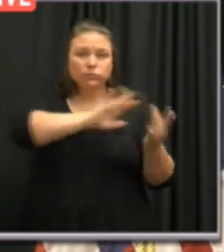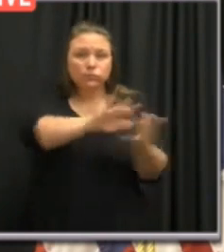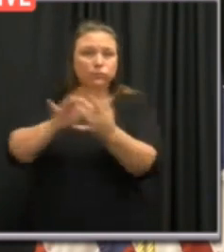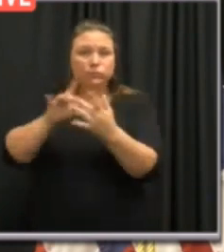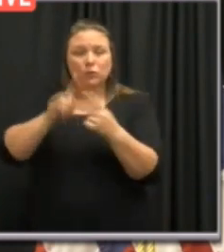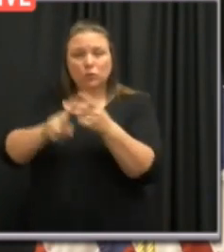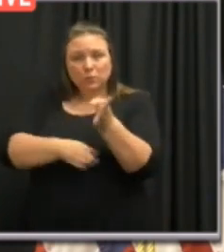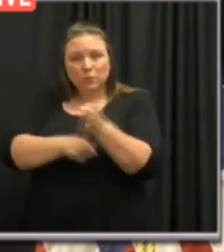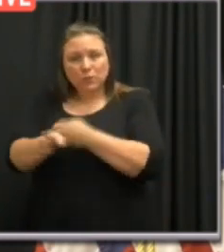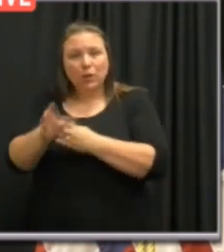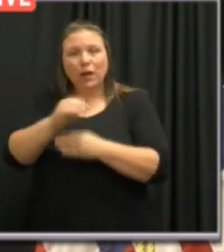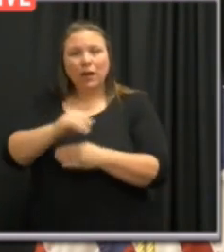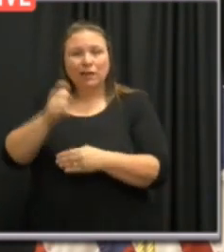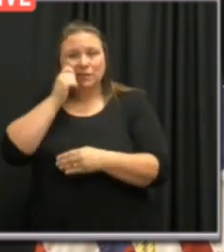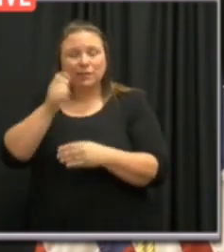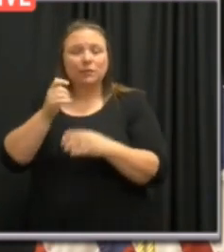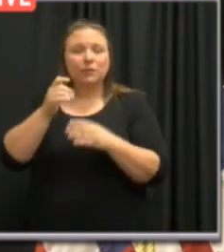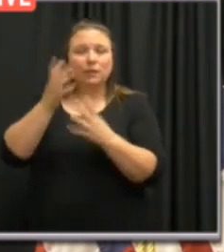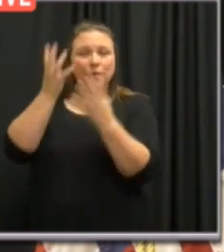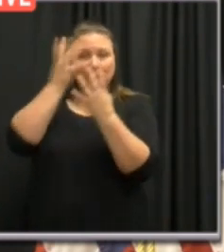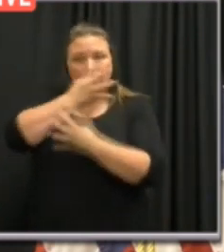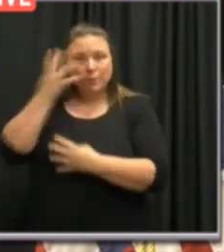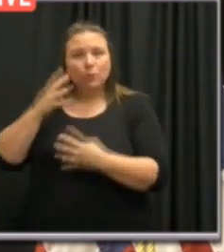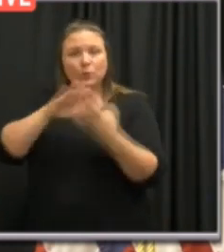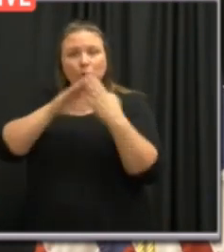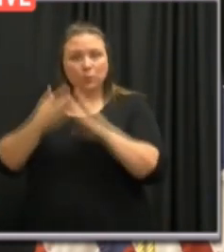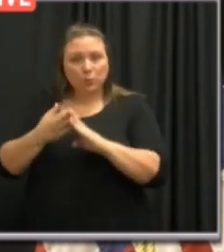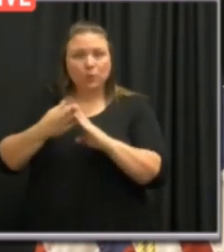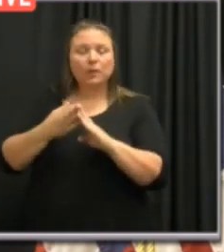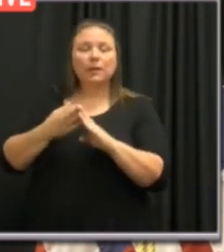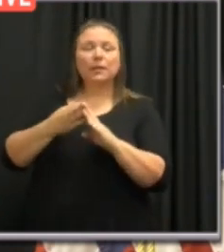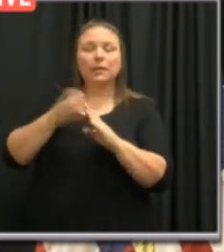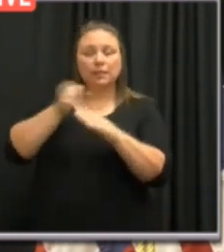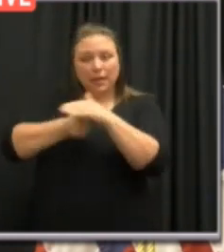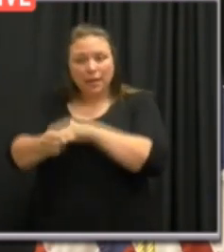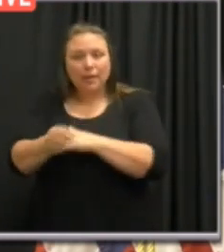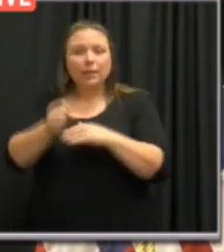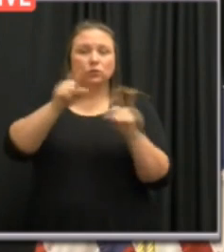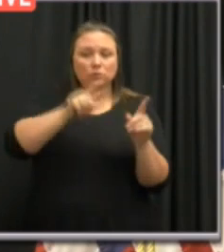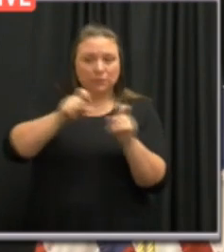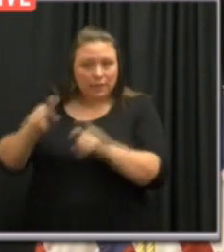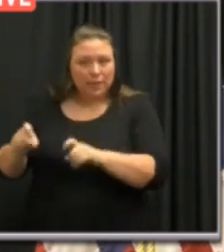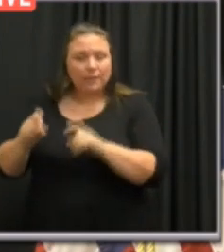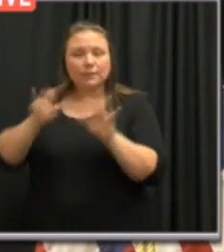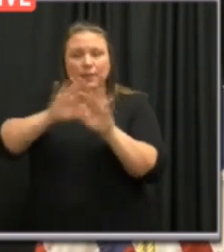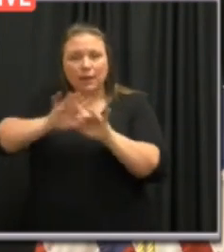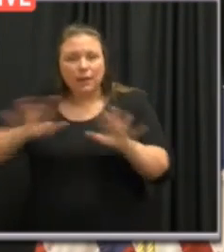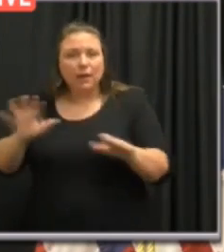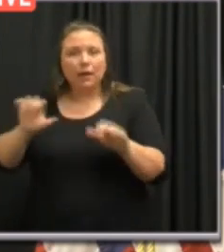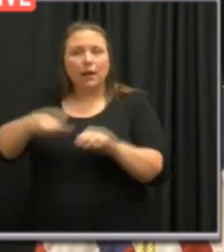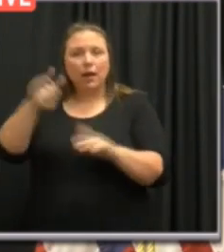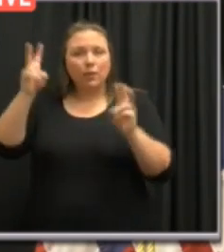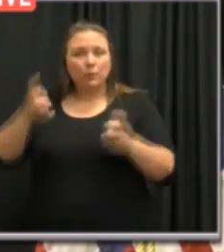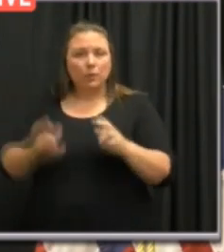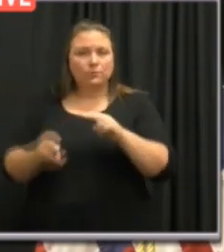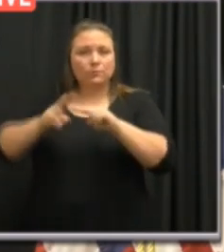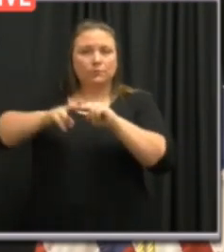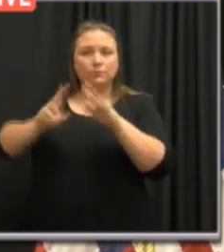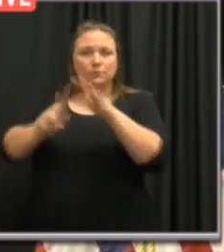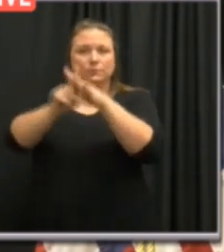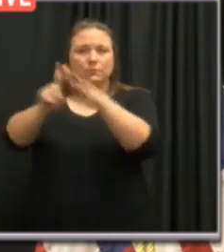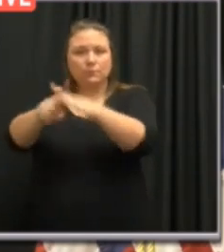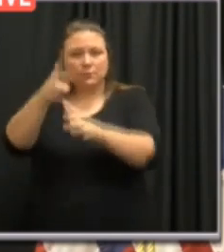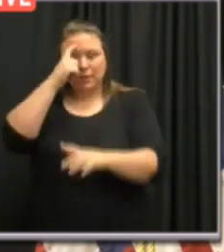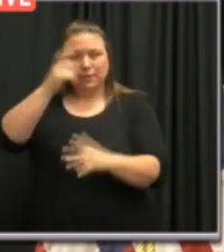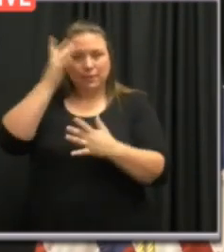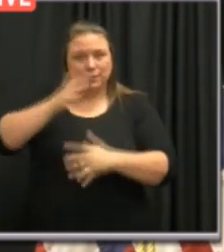and immigrant communities on education, expanding testing, isolation protocols, and other issues that may arise as a result of this virus.